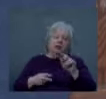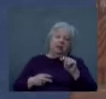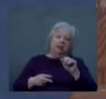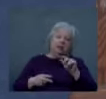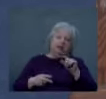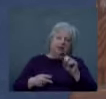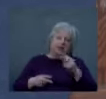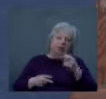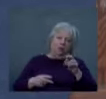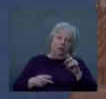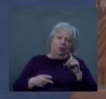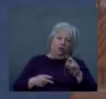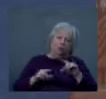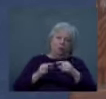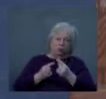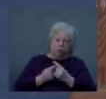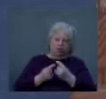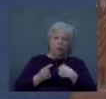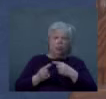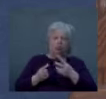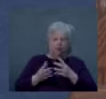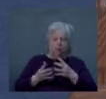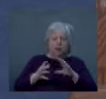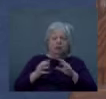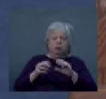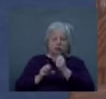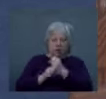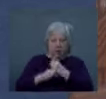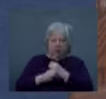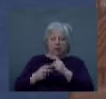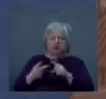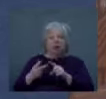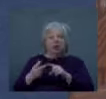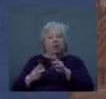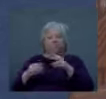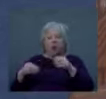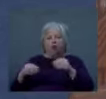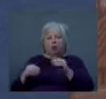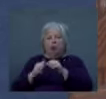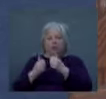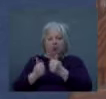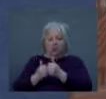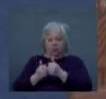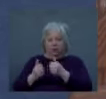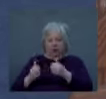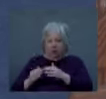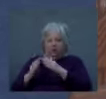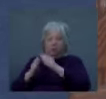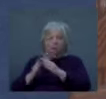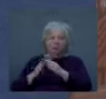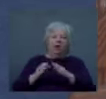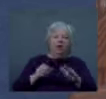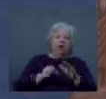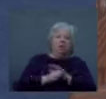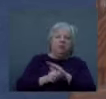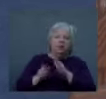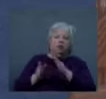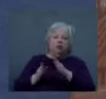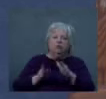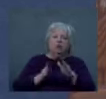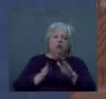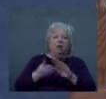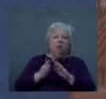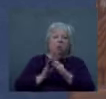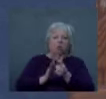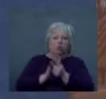implementation. We created a merchants association. A complete streets ordinance has